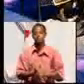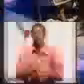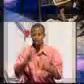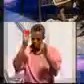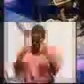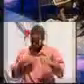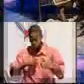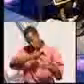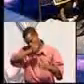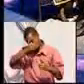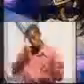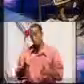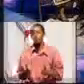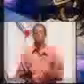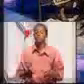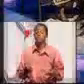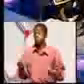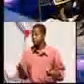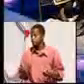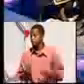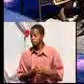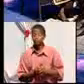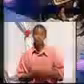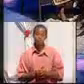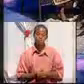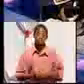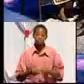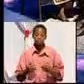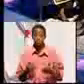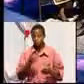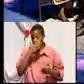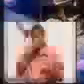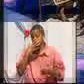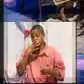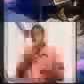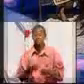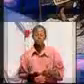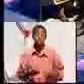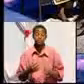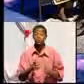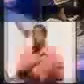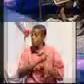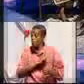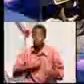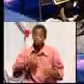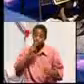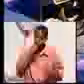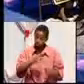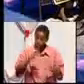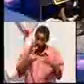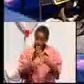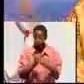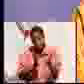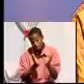how to employ that person, and if the person is employed, what and what is he going to do, or how are we? How can his work be sort of